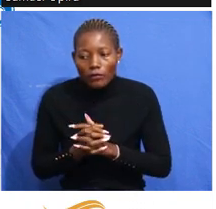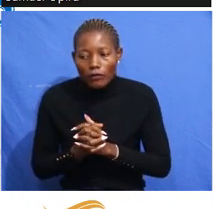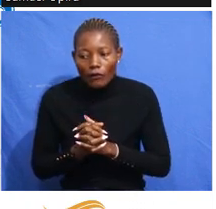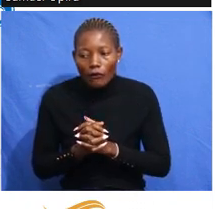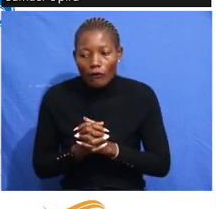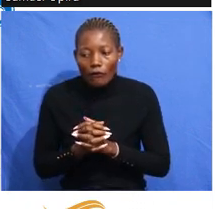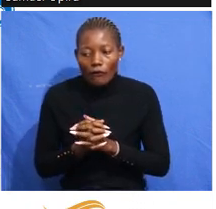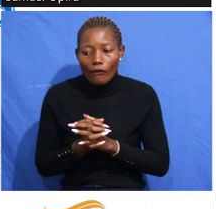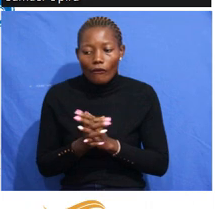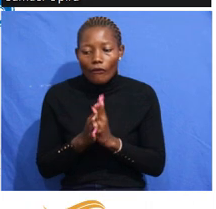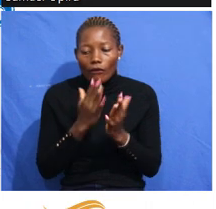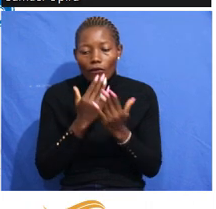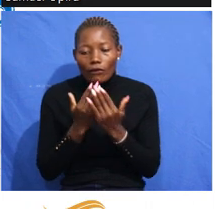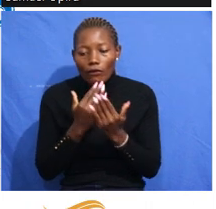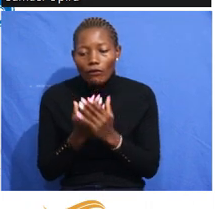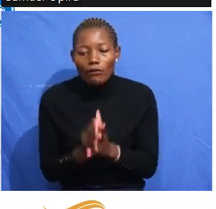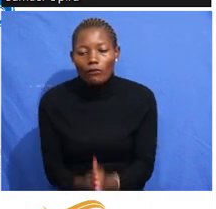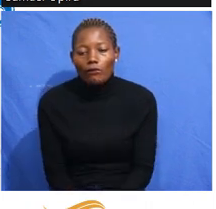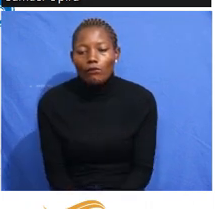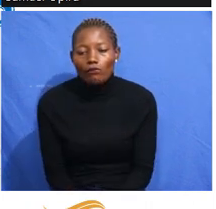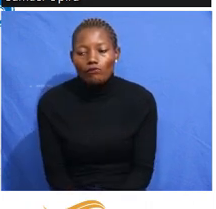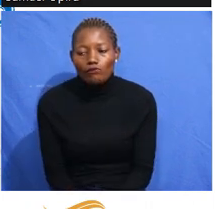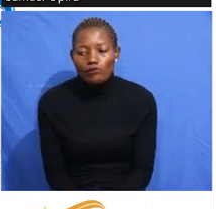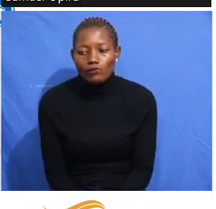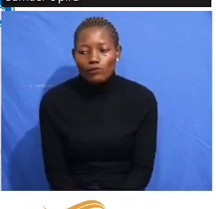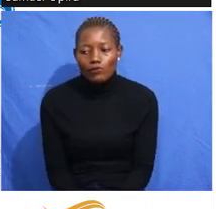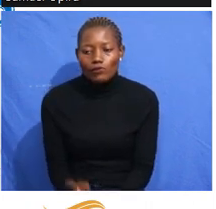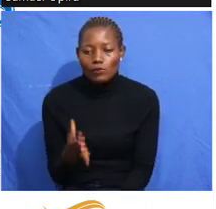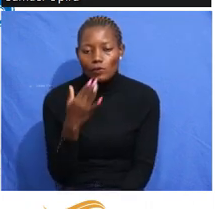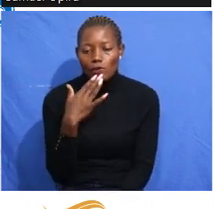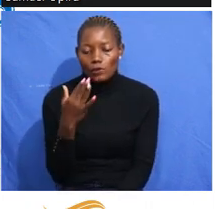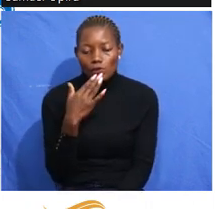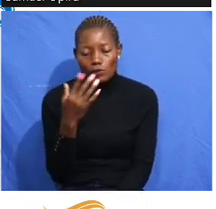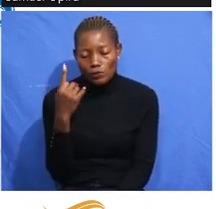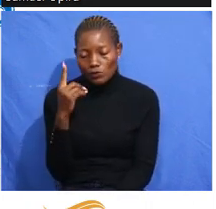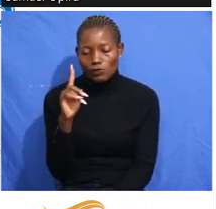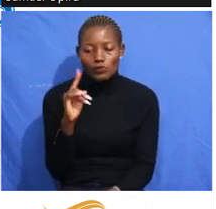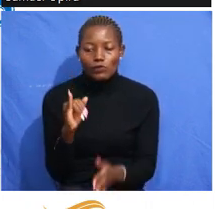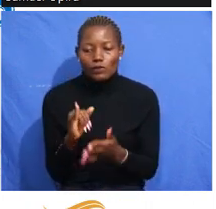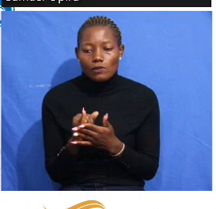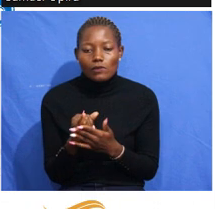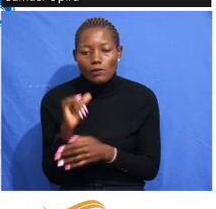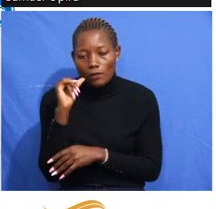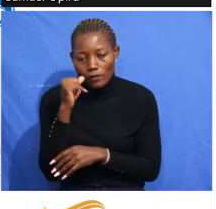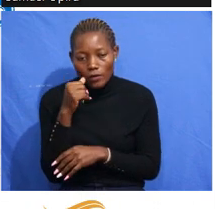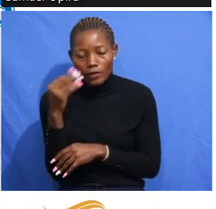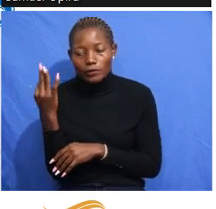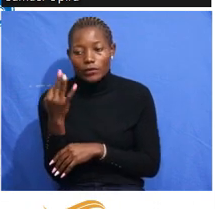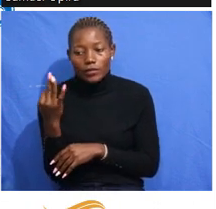time pretty well. Thank you very much. Thank you, Dr. Tang, for such an elaborate and wonderful